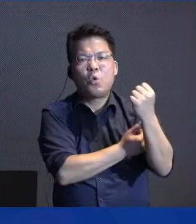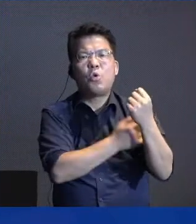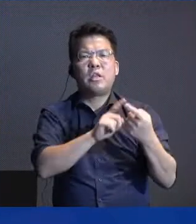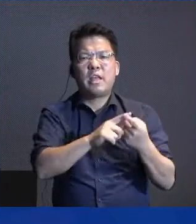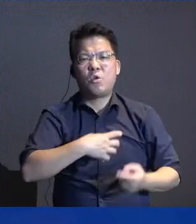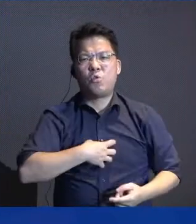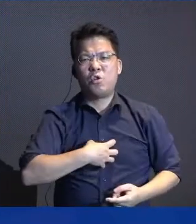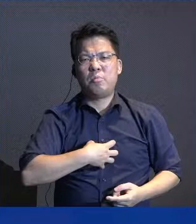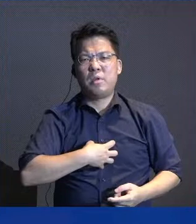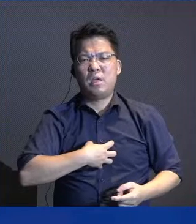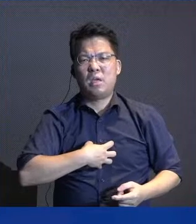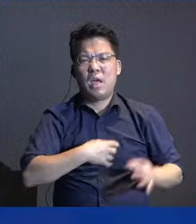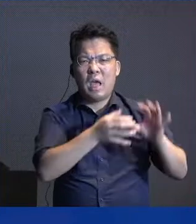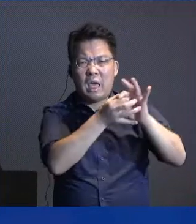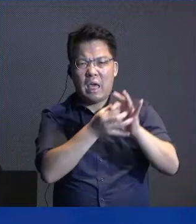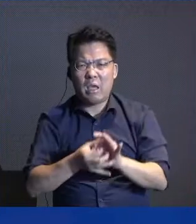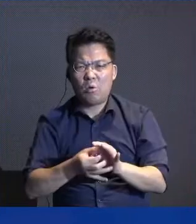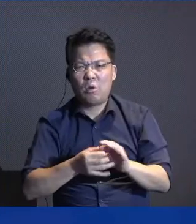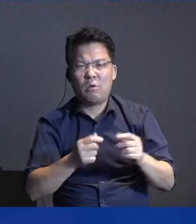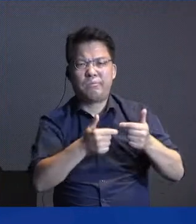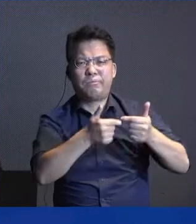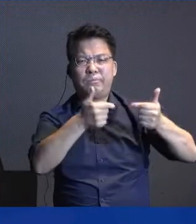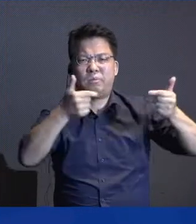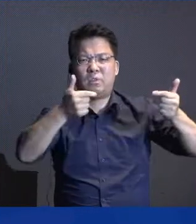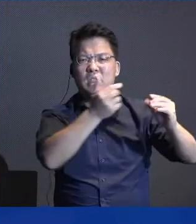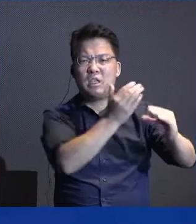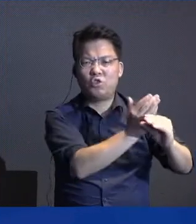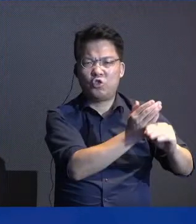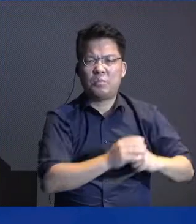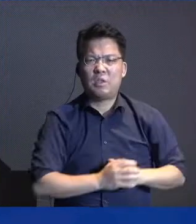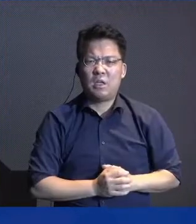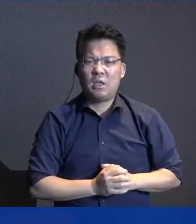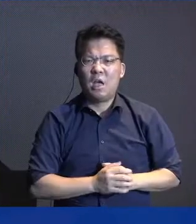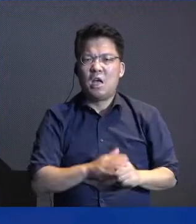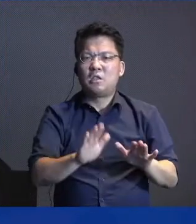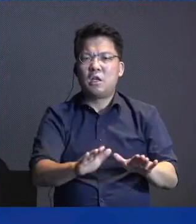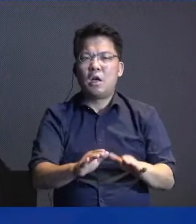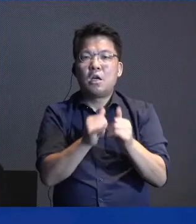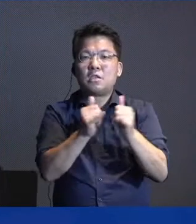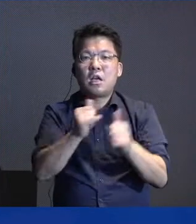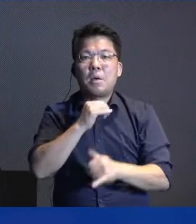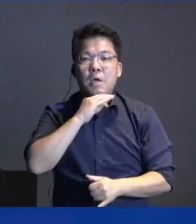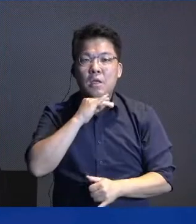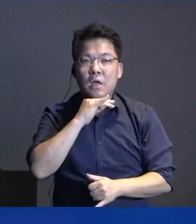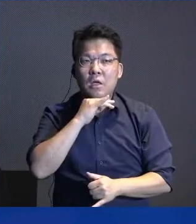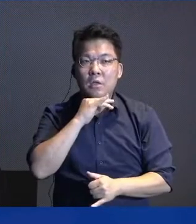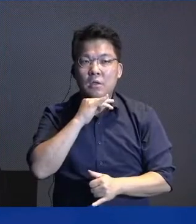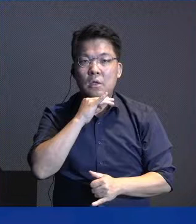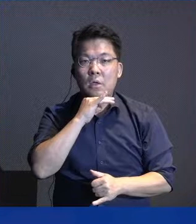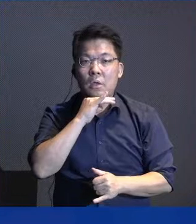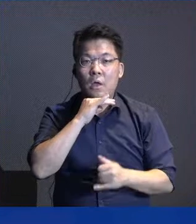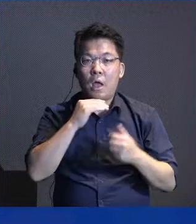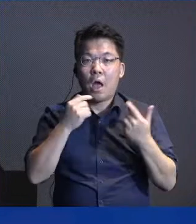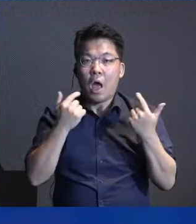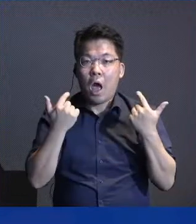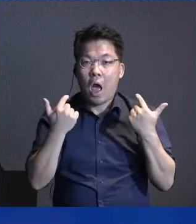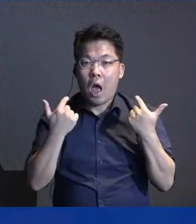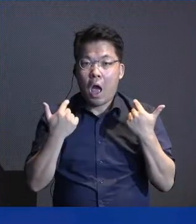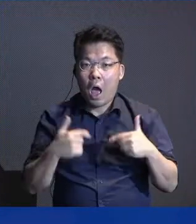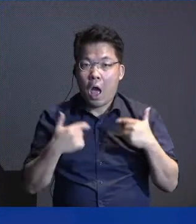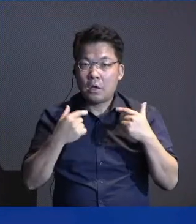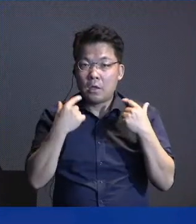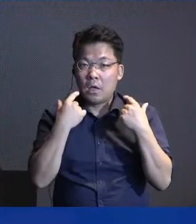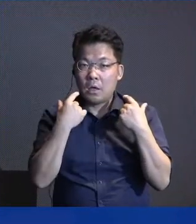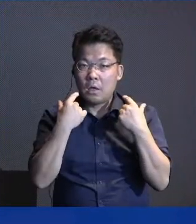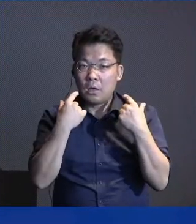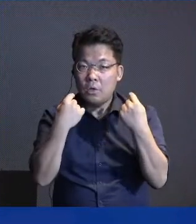constant. We all will be aging. In fact, today I'm talking here, 30 years, 40 years down the line, I'll be in the same age group that I